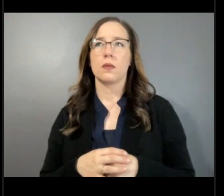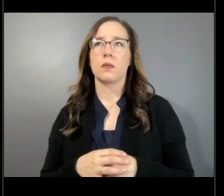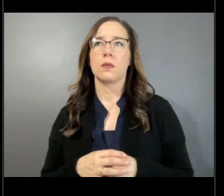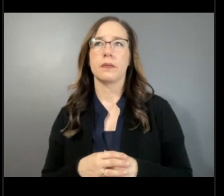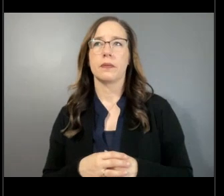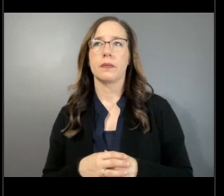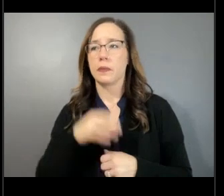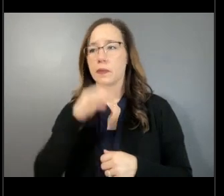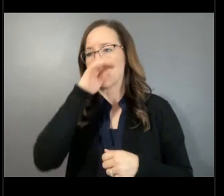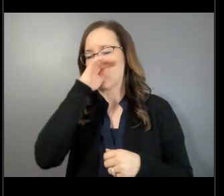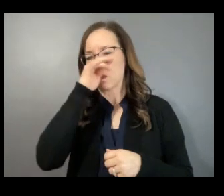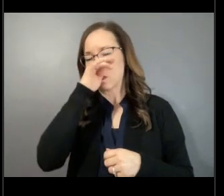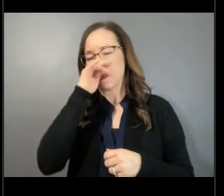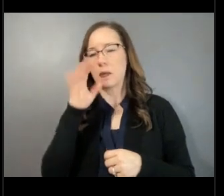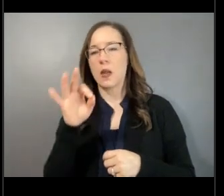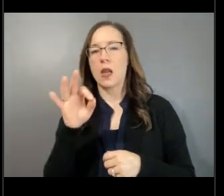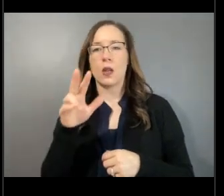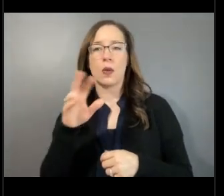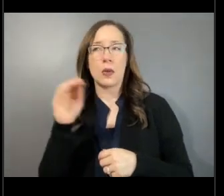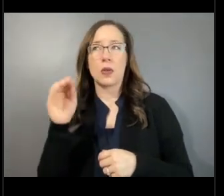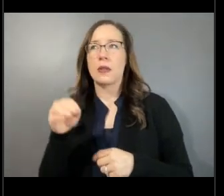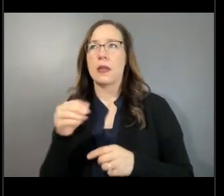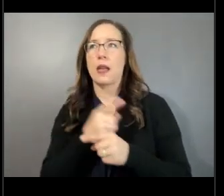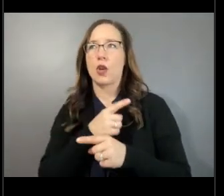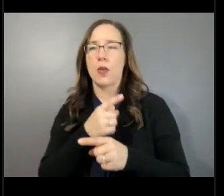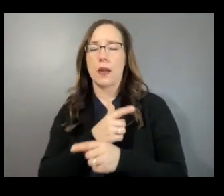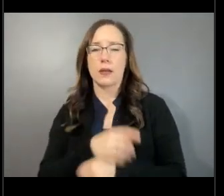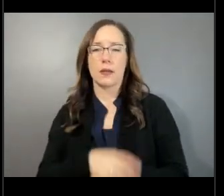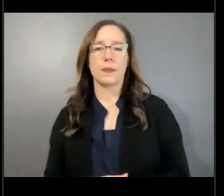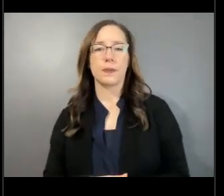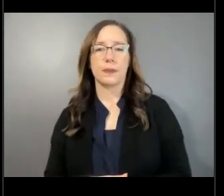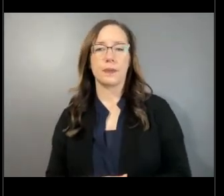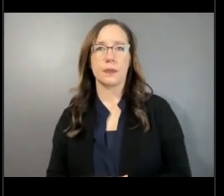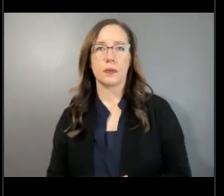And 93% of you got that one correct.